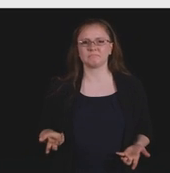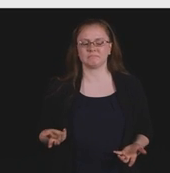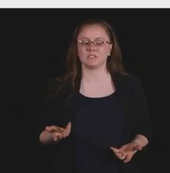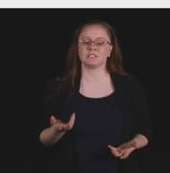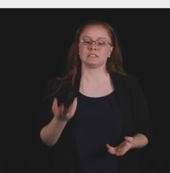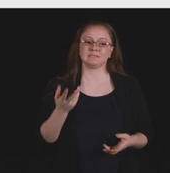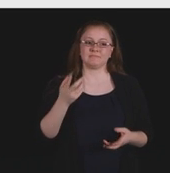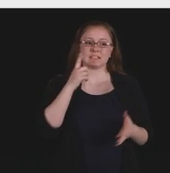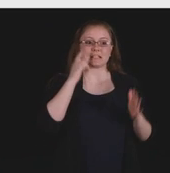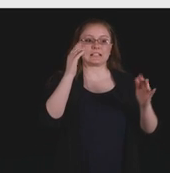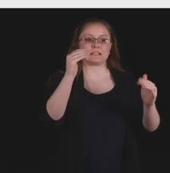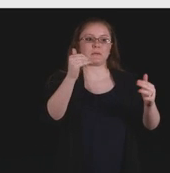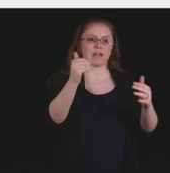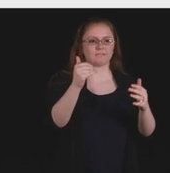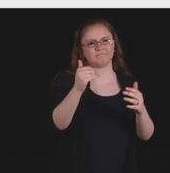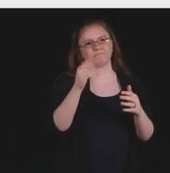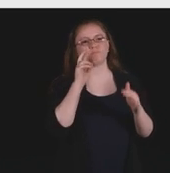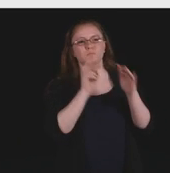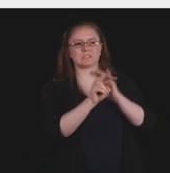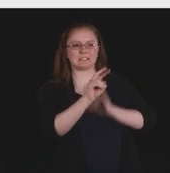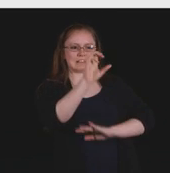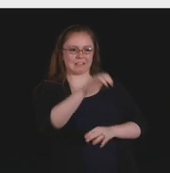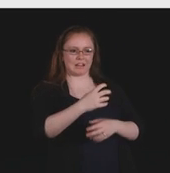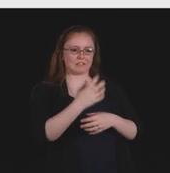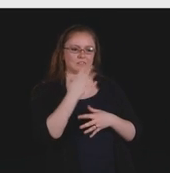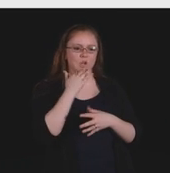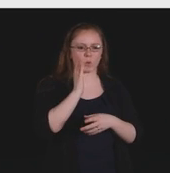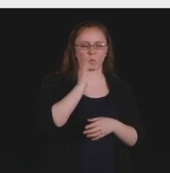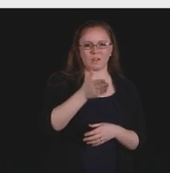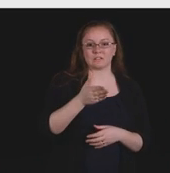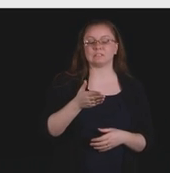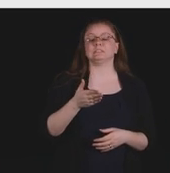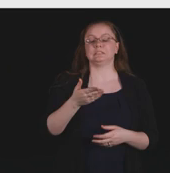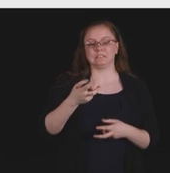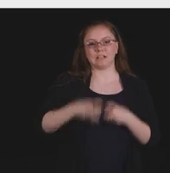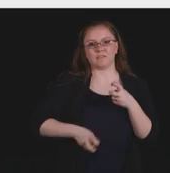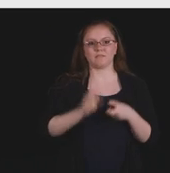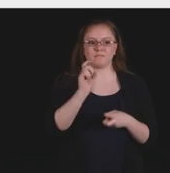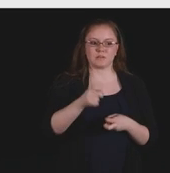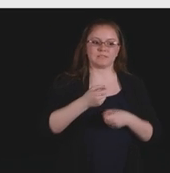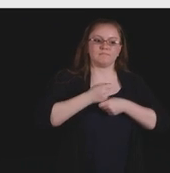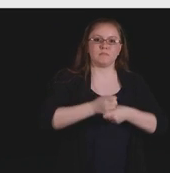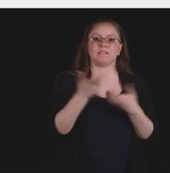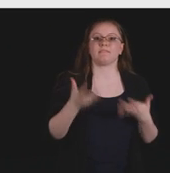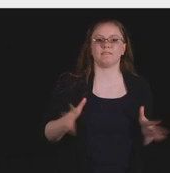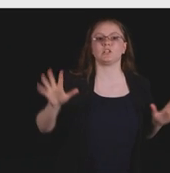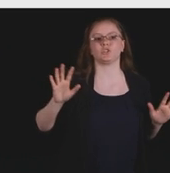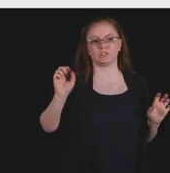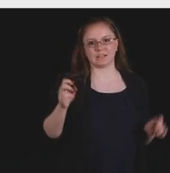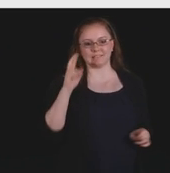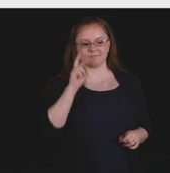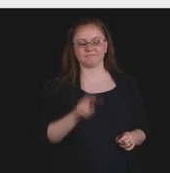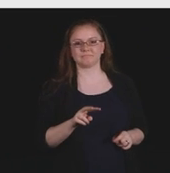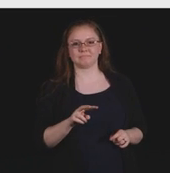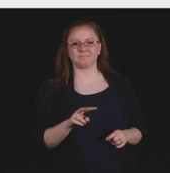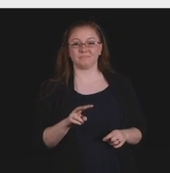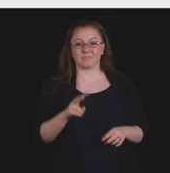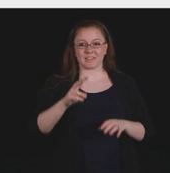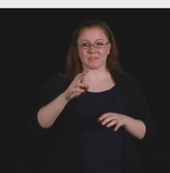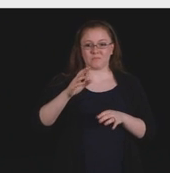compound before you make it in the lab. That's why nobody could see our blue color before for 200